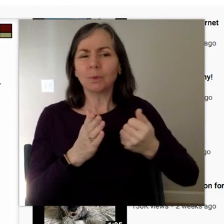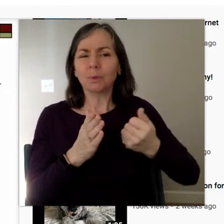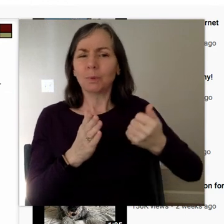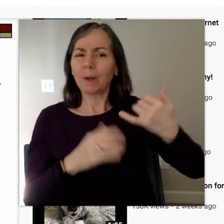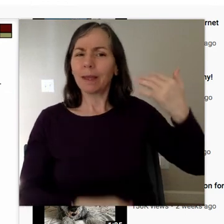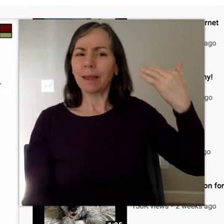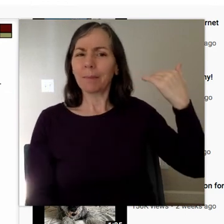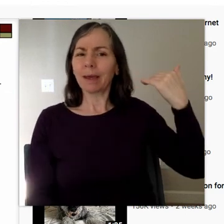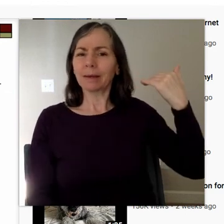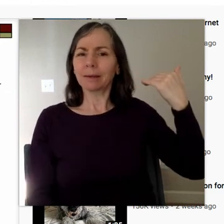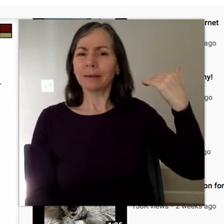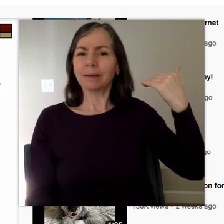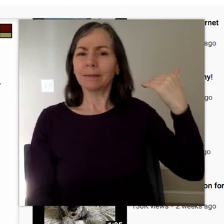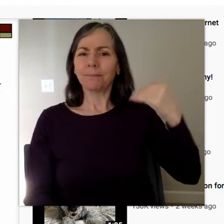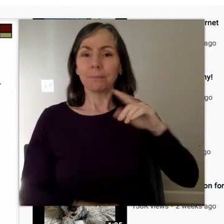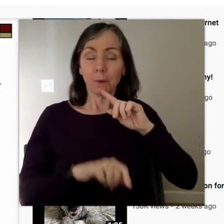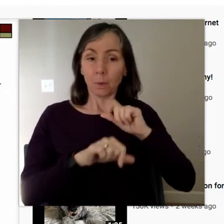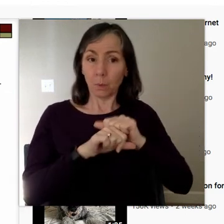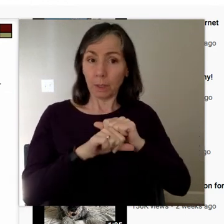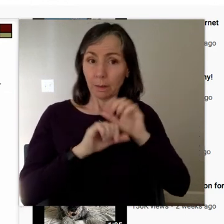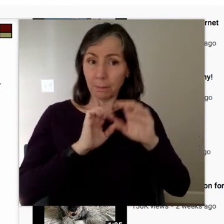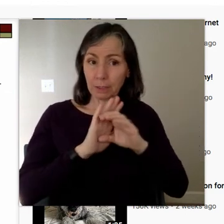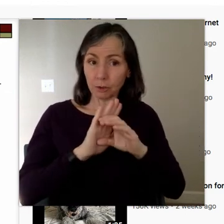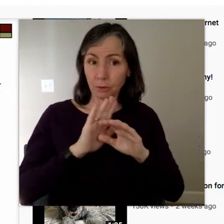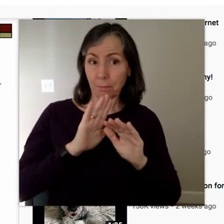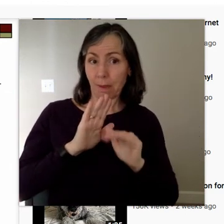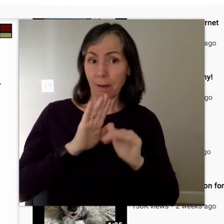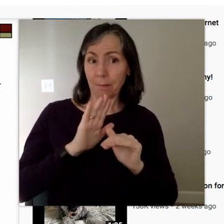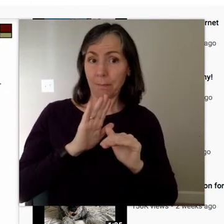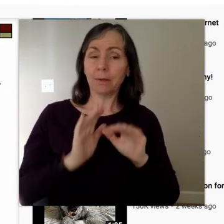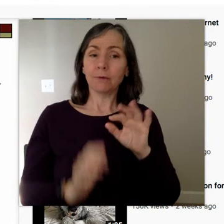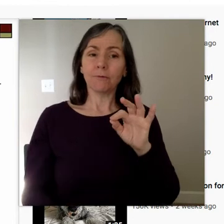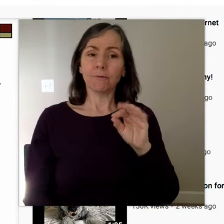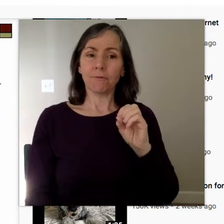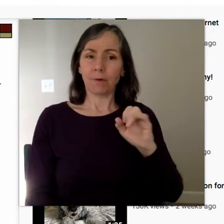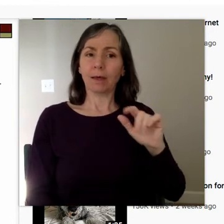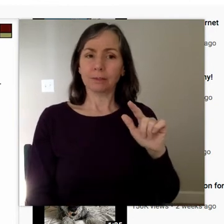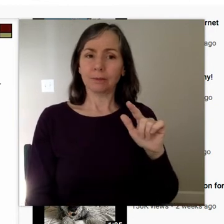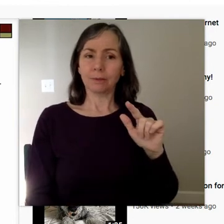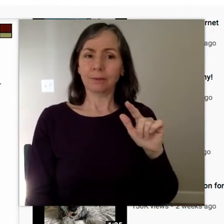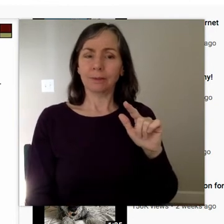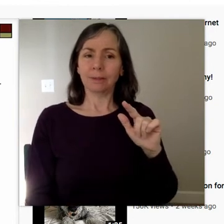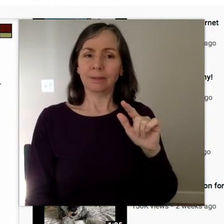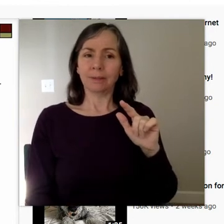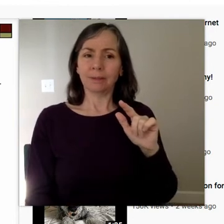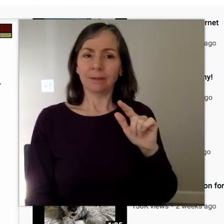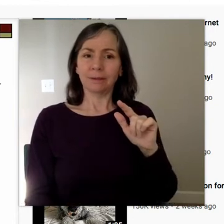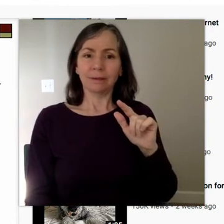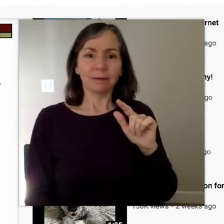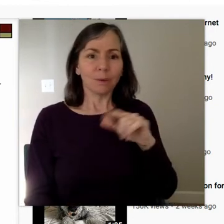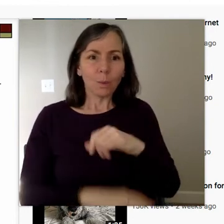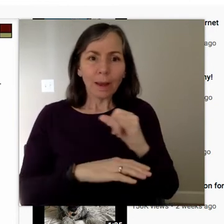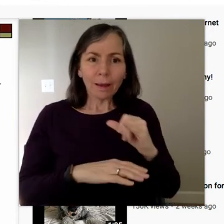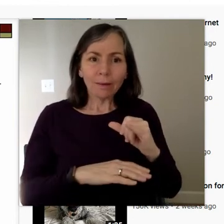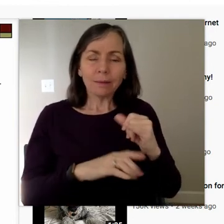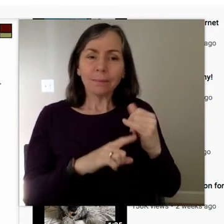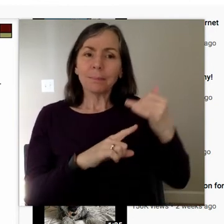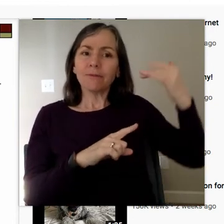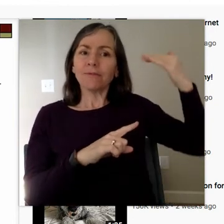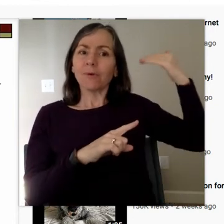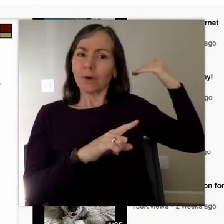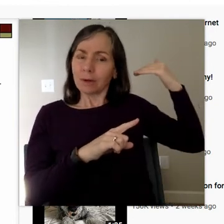real picture of a fossil, that their ancestor did have back legs, and then slowly over time